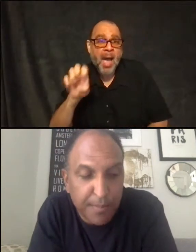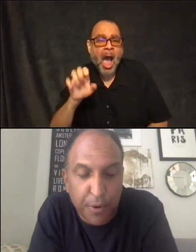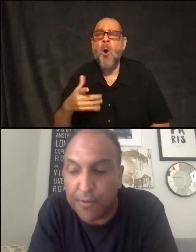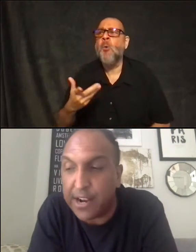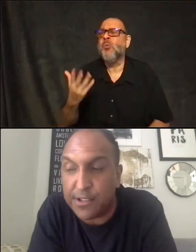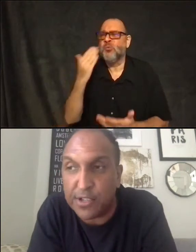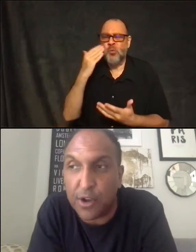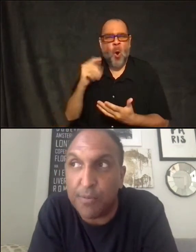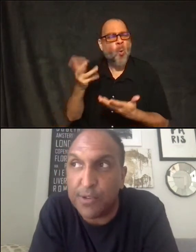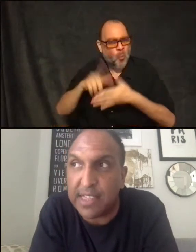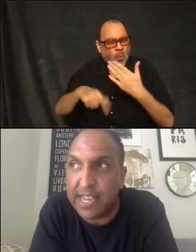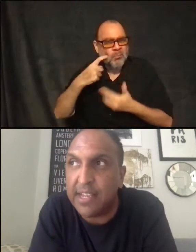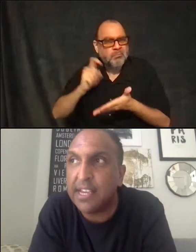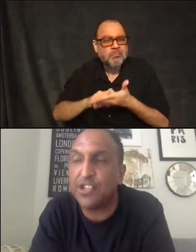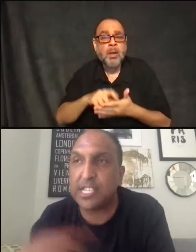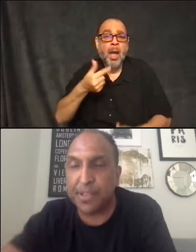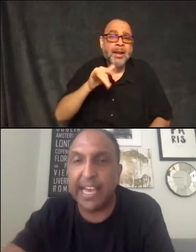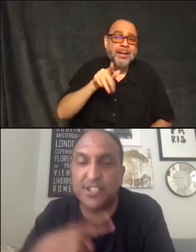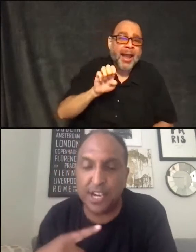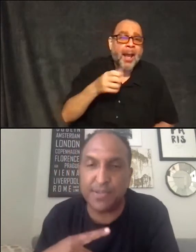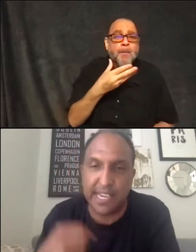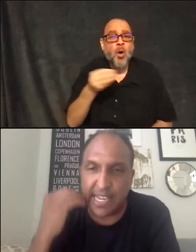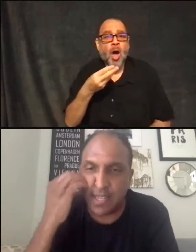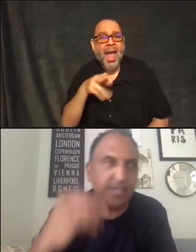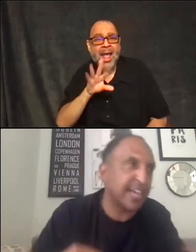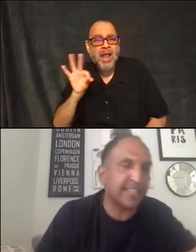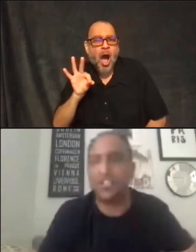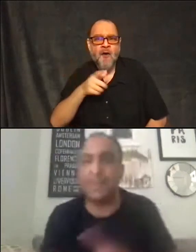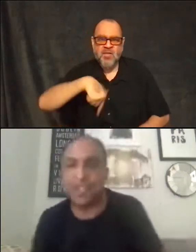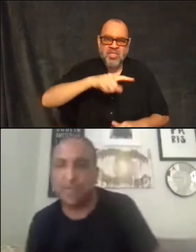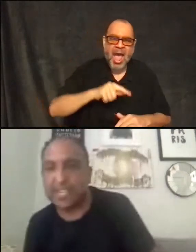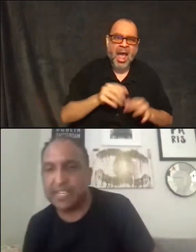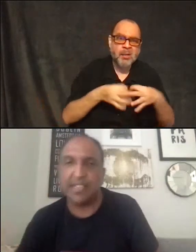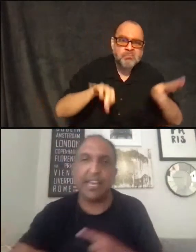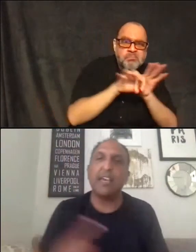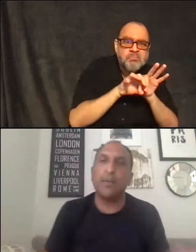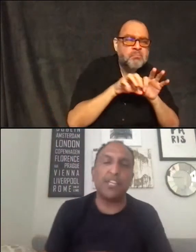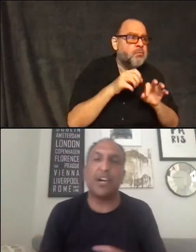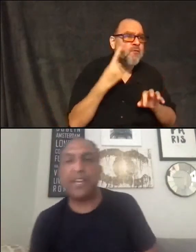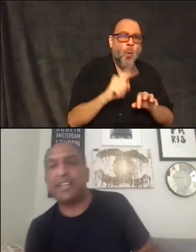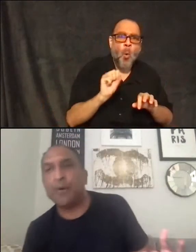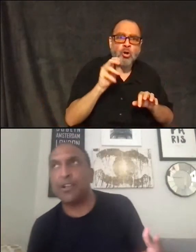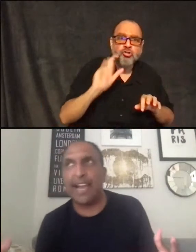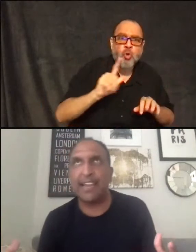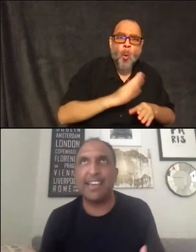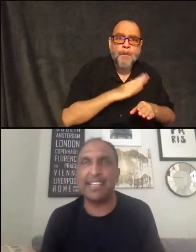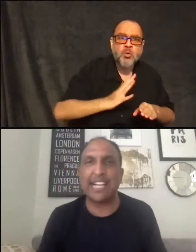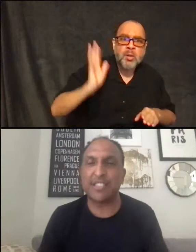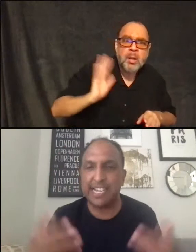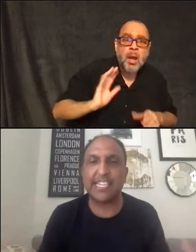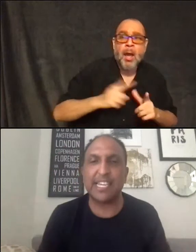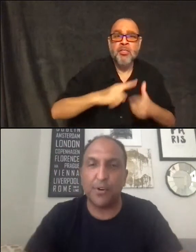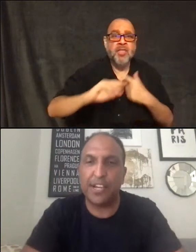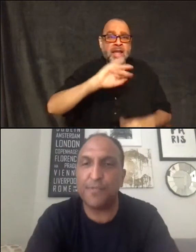so many important records in soul music. And then Just Blaze jumps in, and then Jazzy Jeff jumps in, and like we jump in, and now we're like, it's